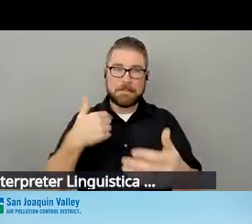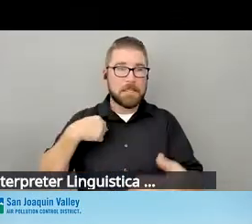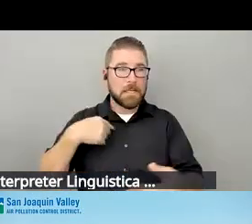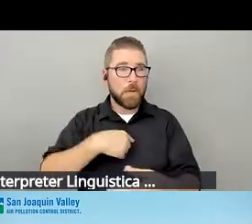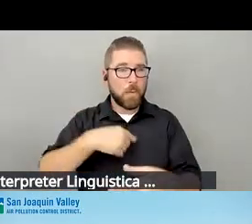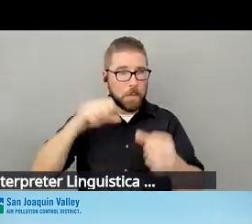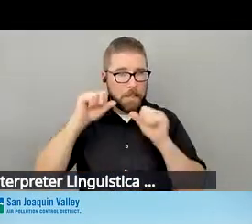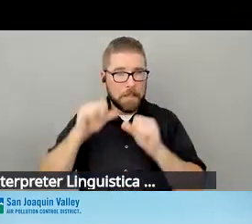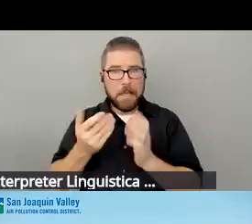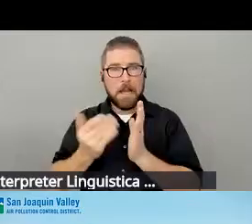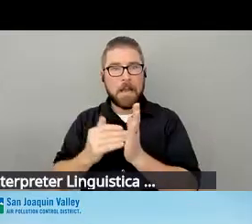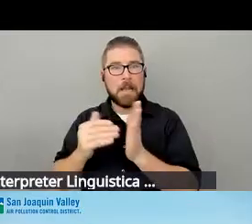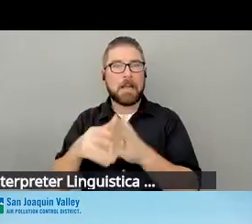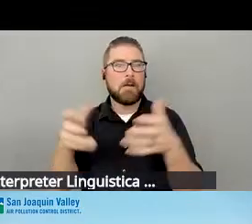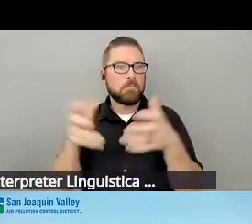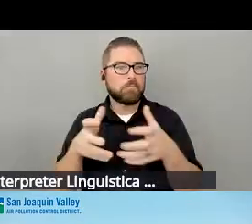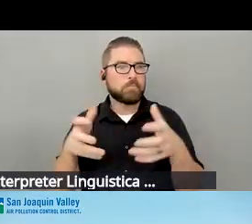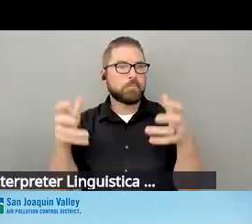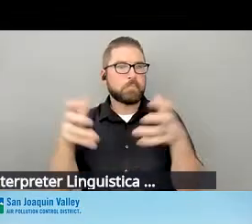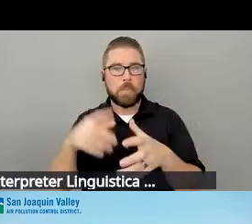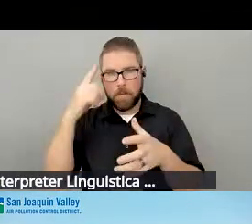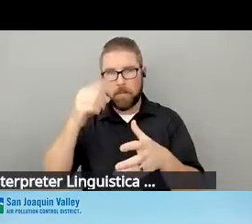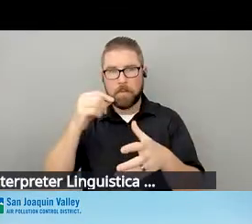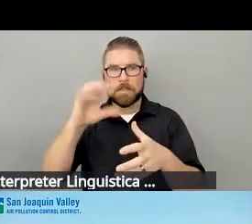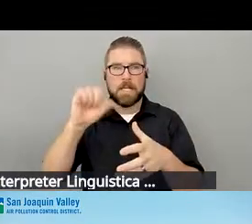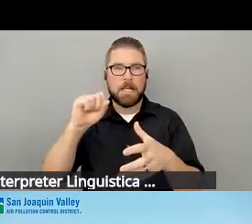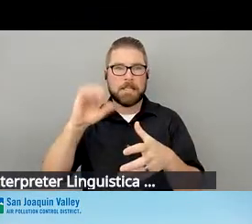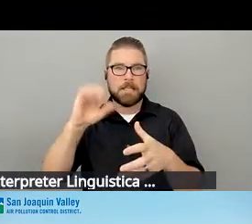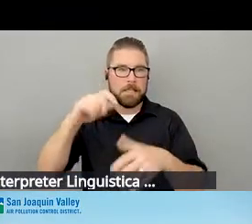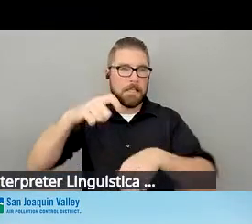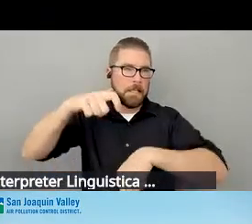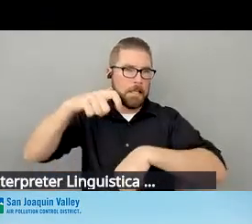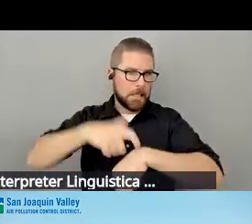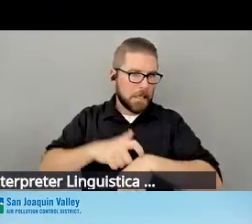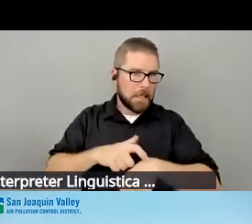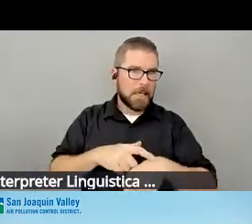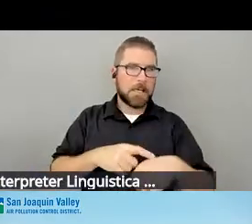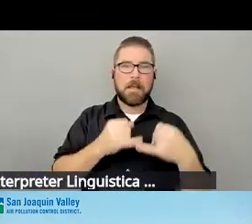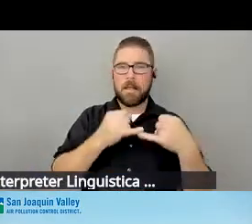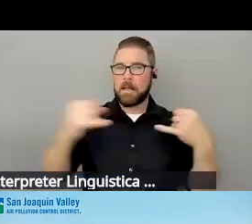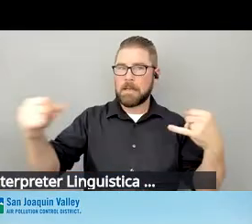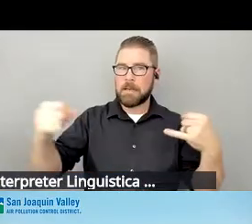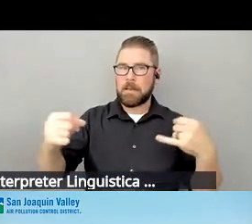for the CSC to help us kind of consider as we're thinking about some of these reallocations.